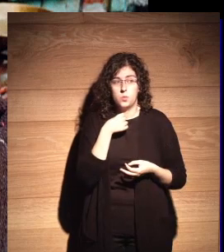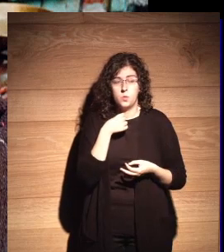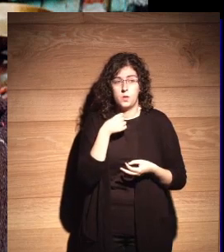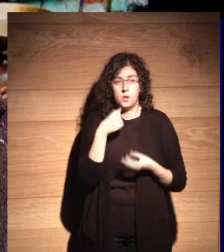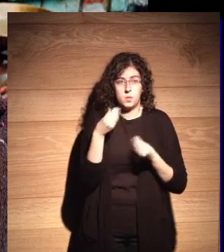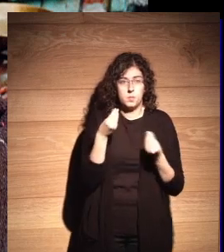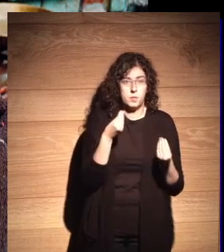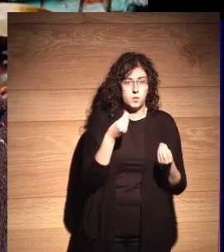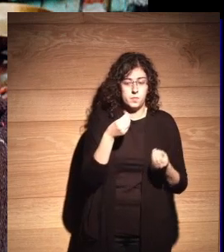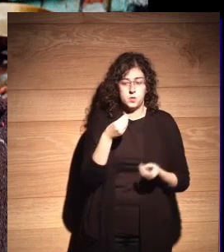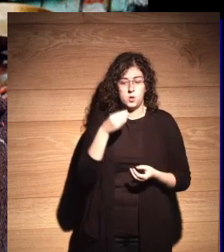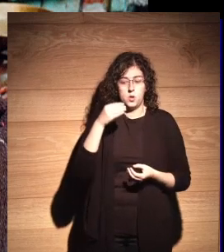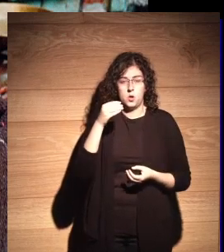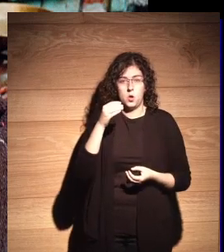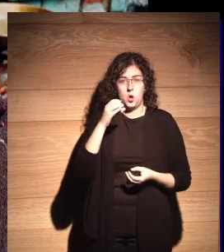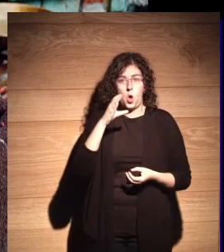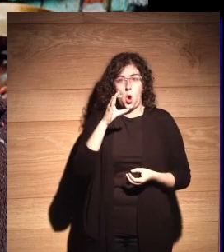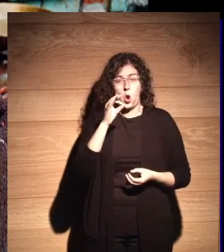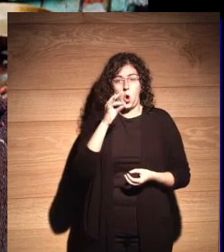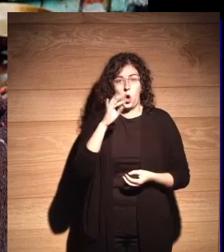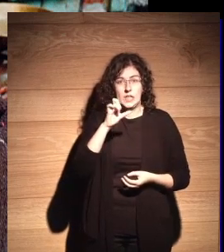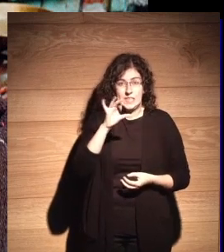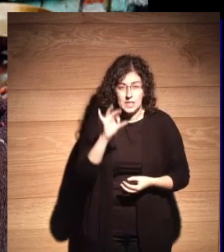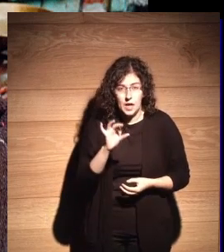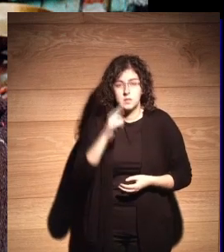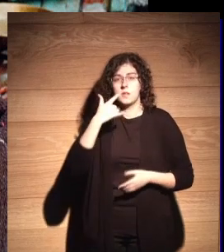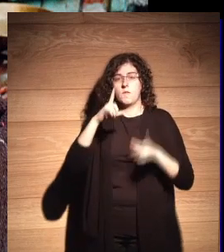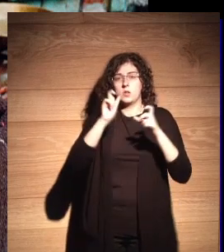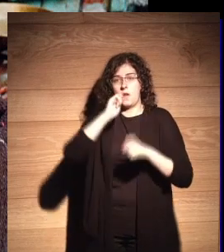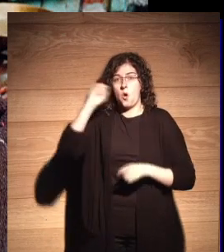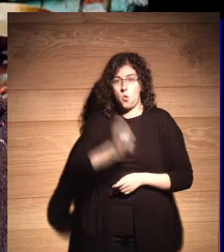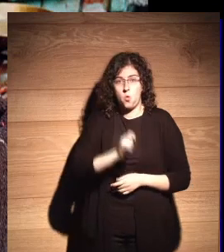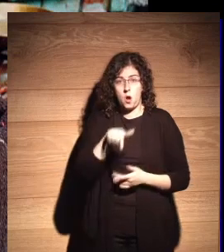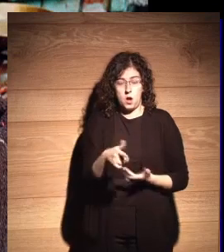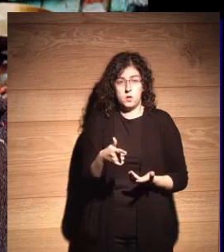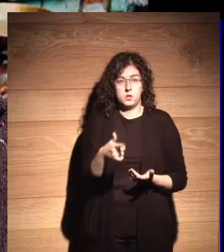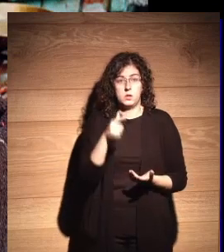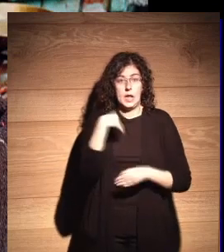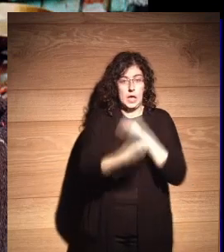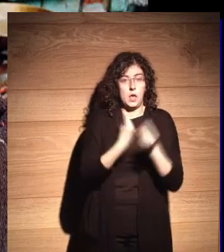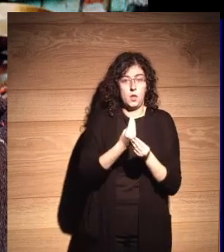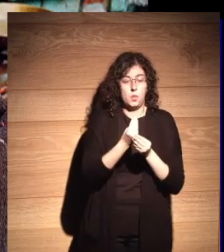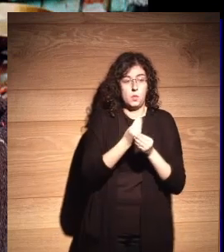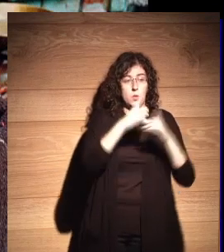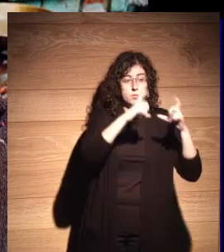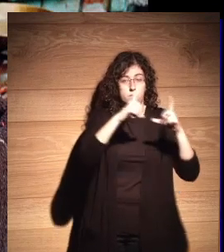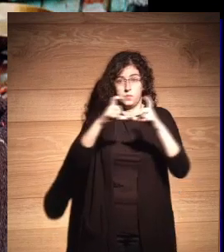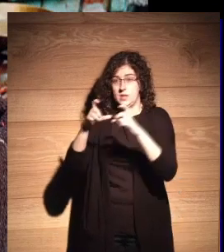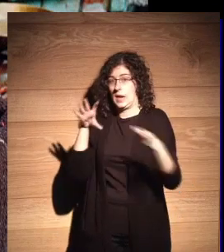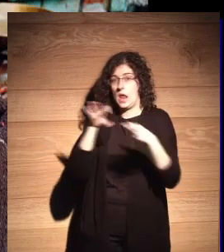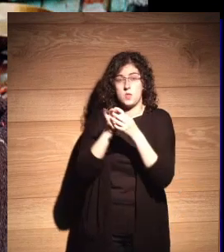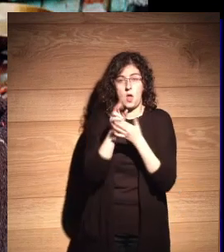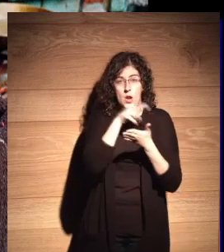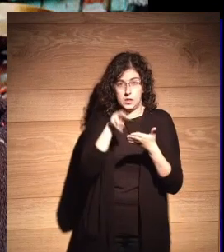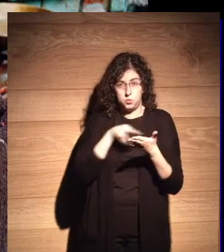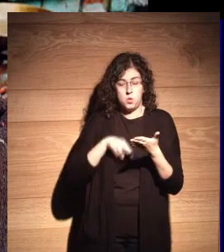on reading back in '75, and I've also over the